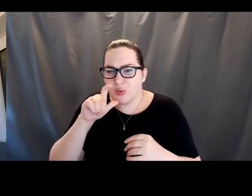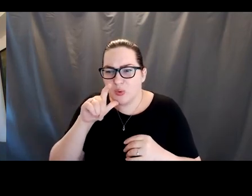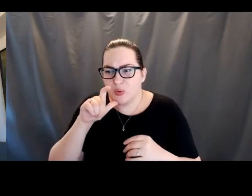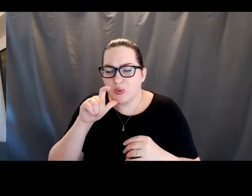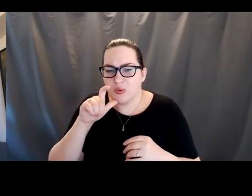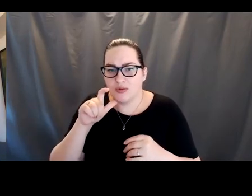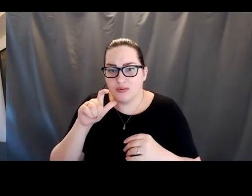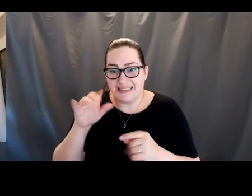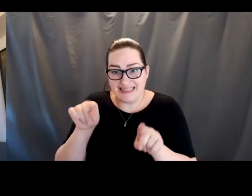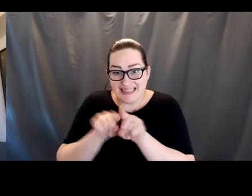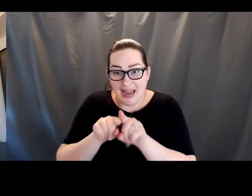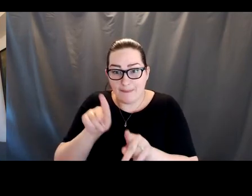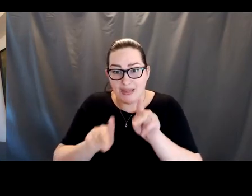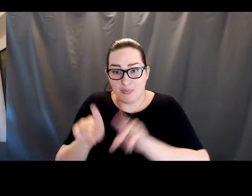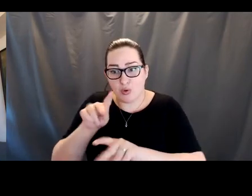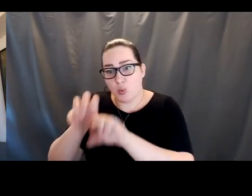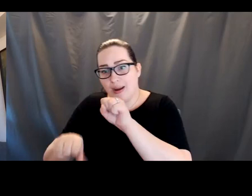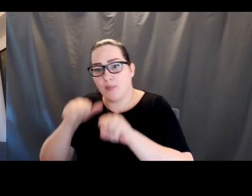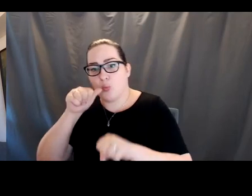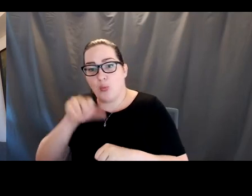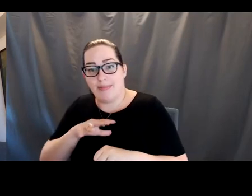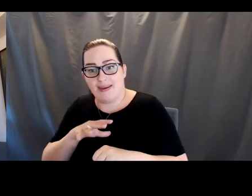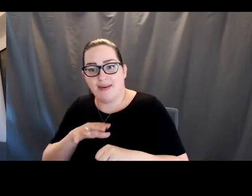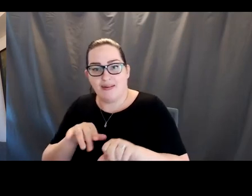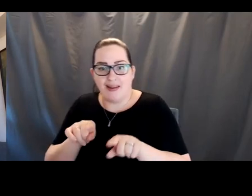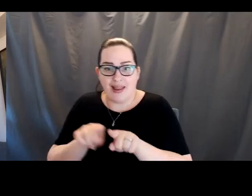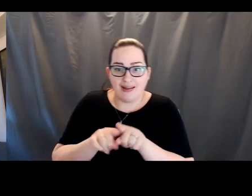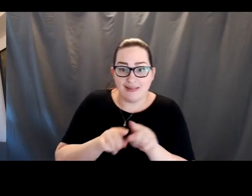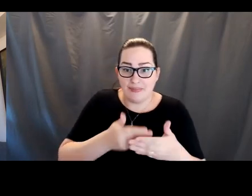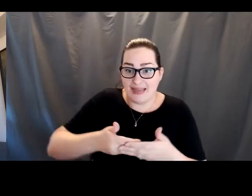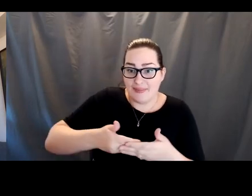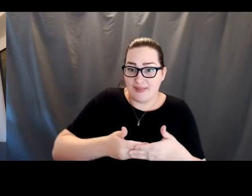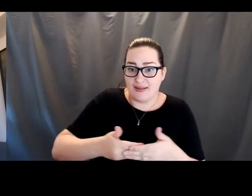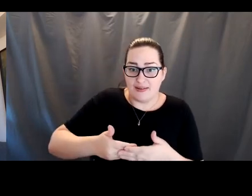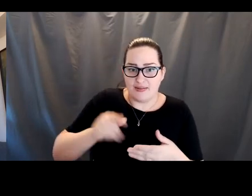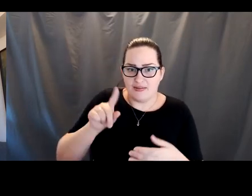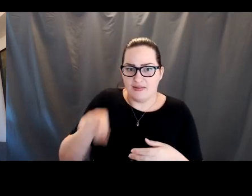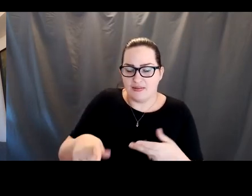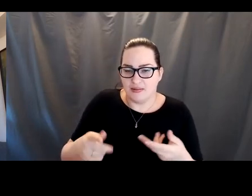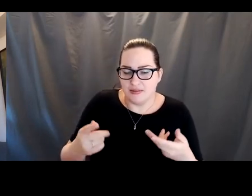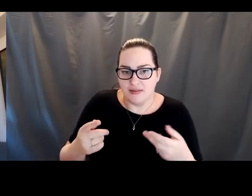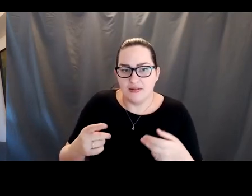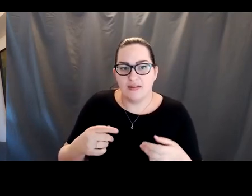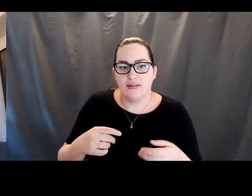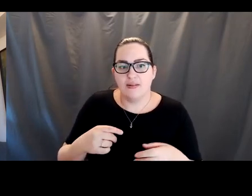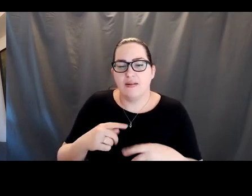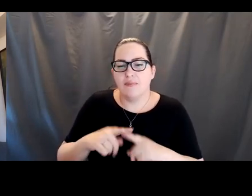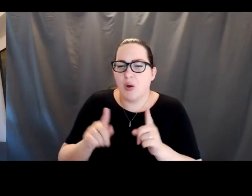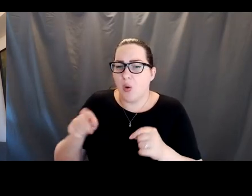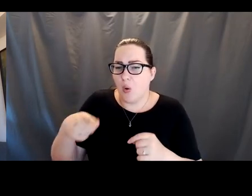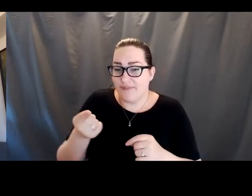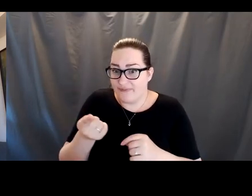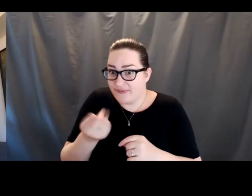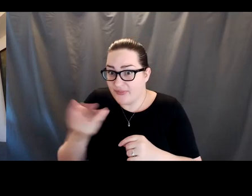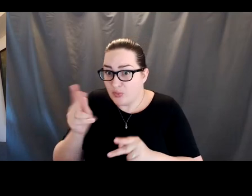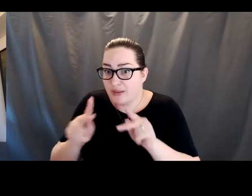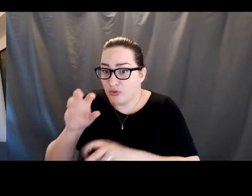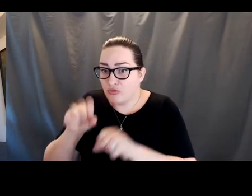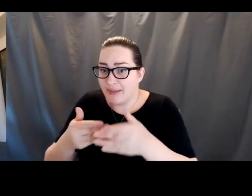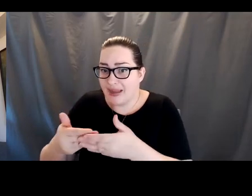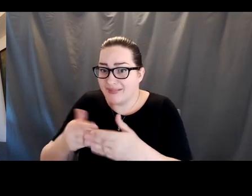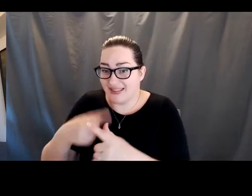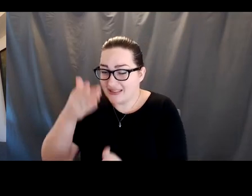nobody knew. And it was all around the same area, but it was only, a few of them, and they had stopped. But then when I got back to